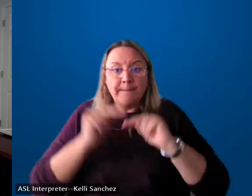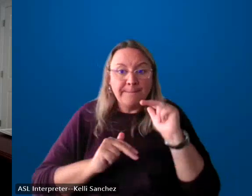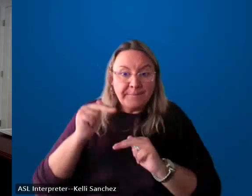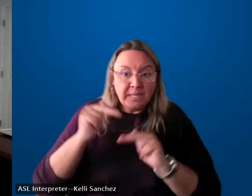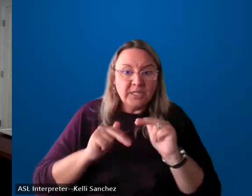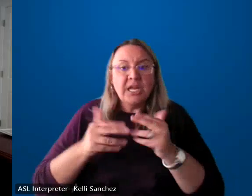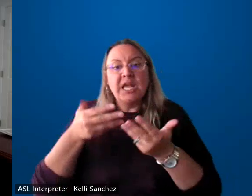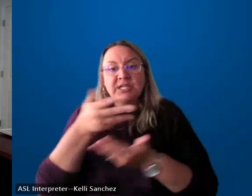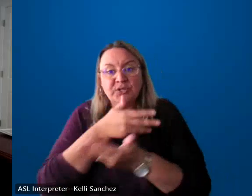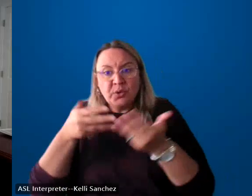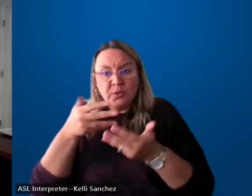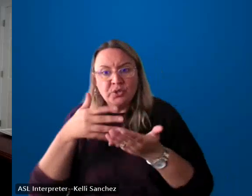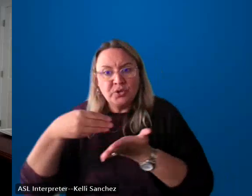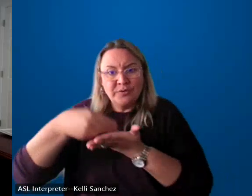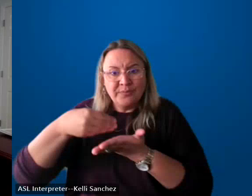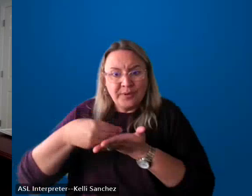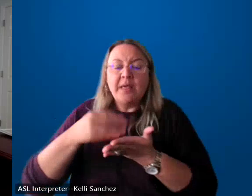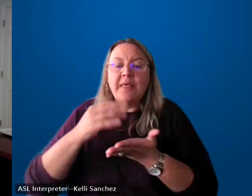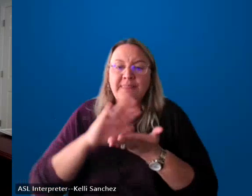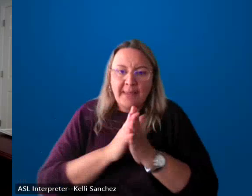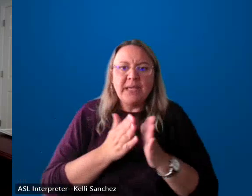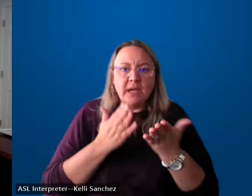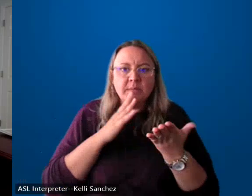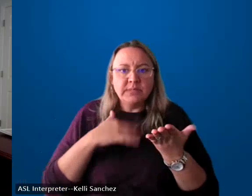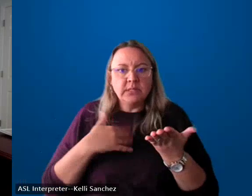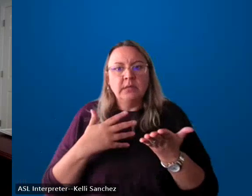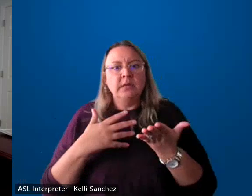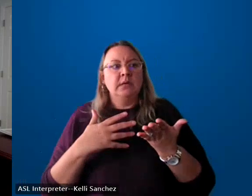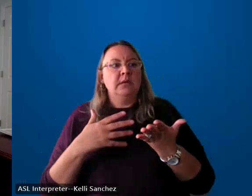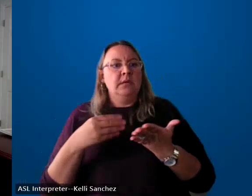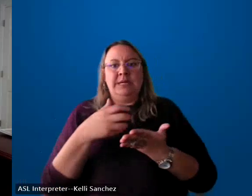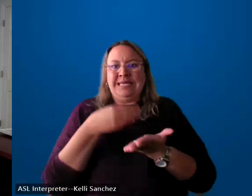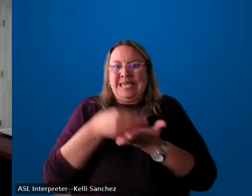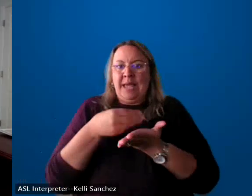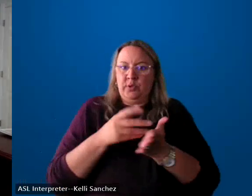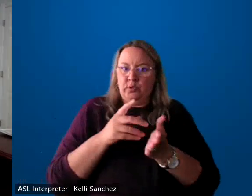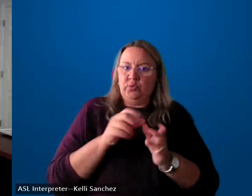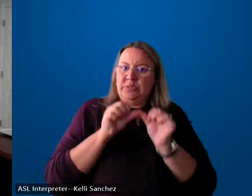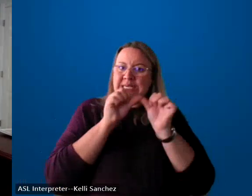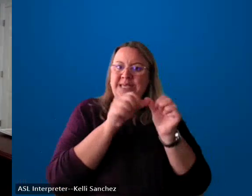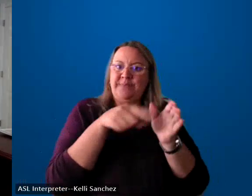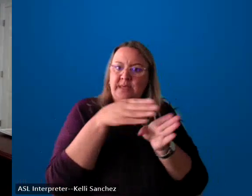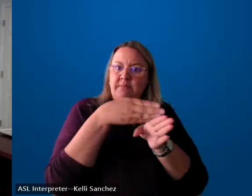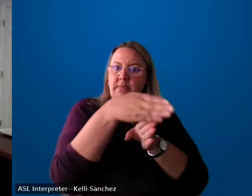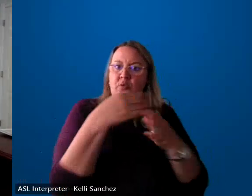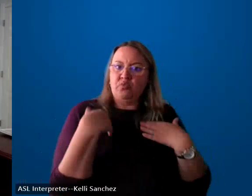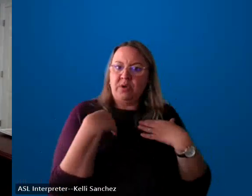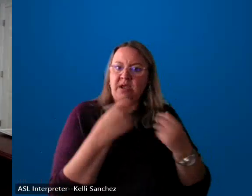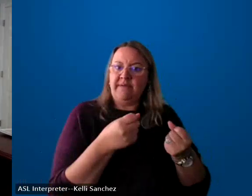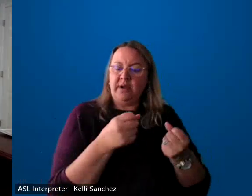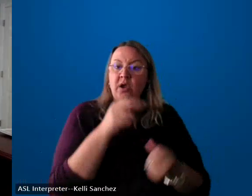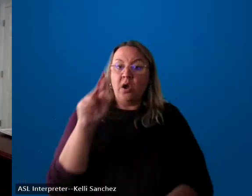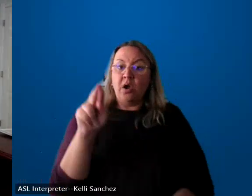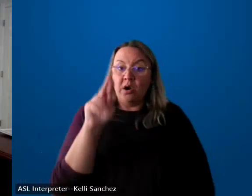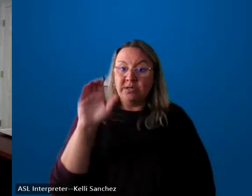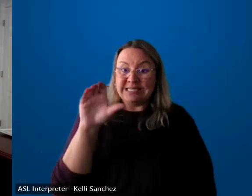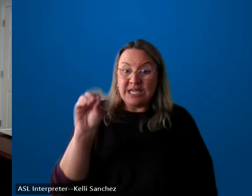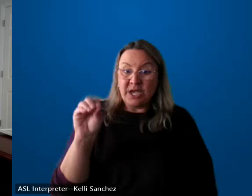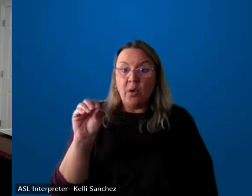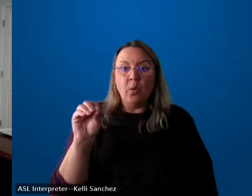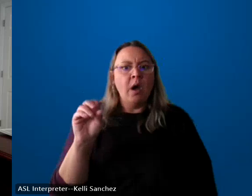personal capital, which results in recovery capital and allows them to stay on a pathway of recovery. RCOs are